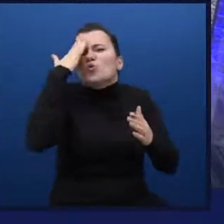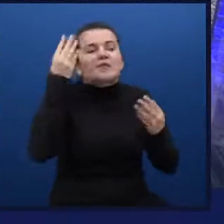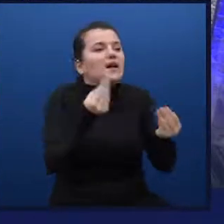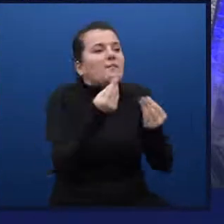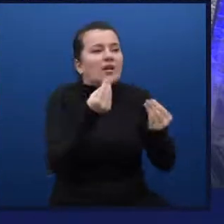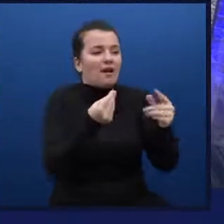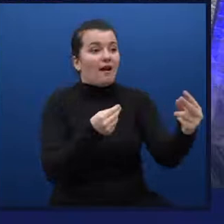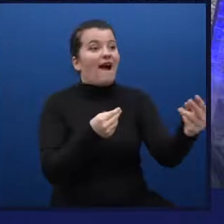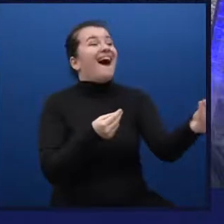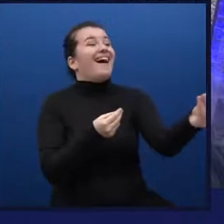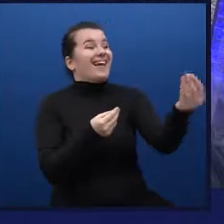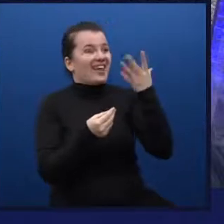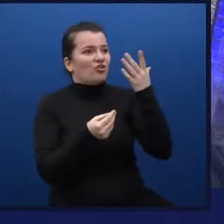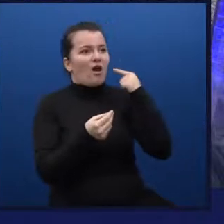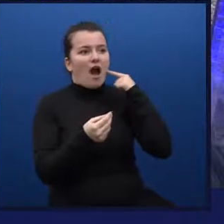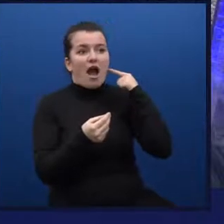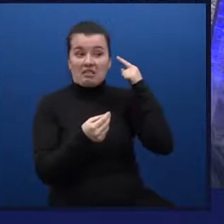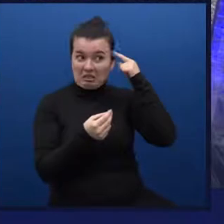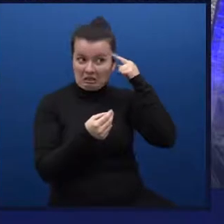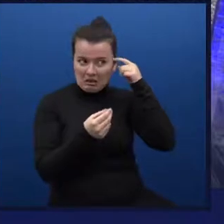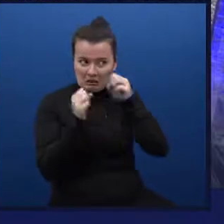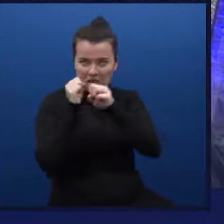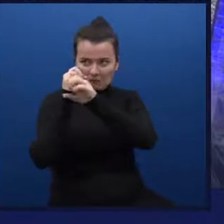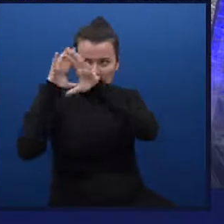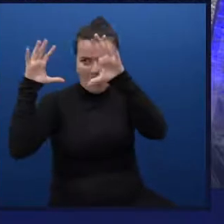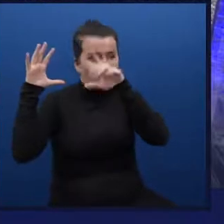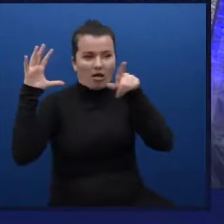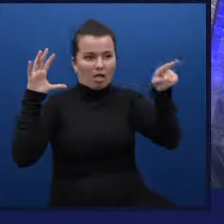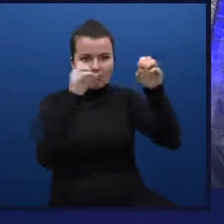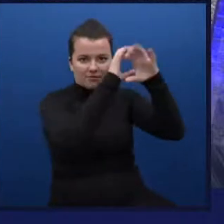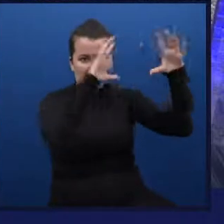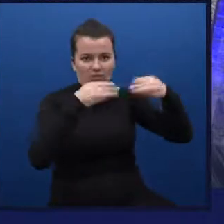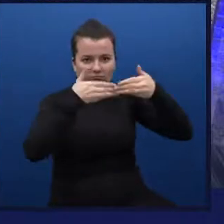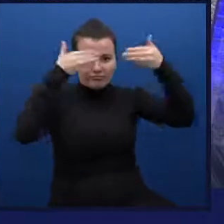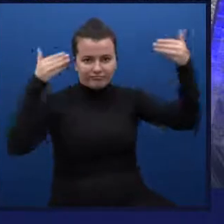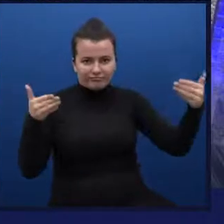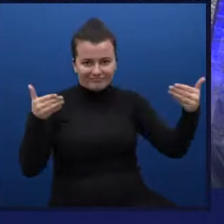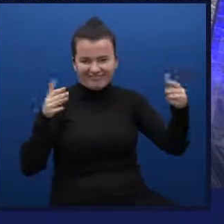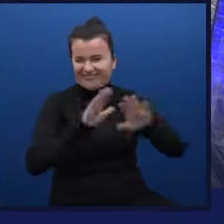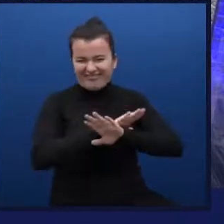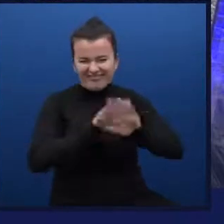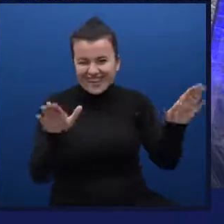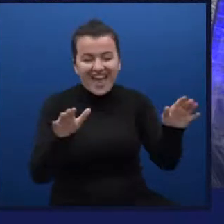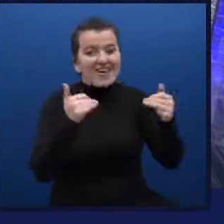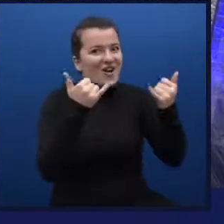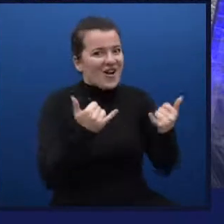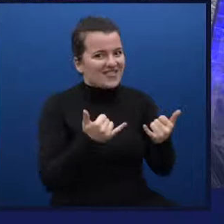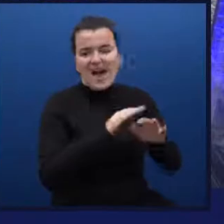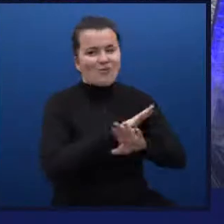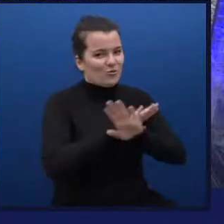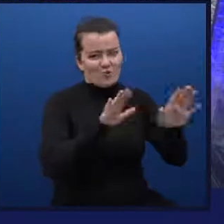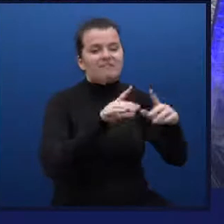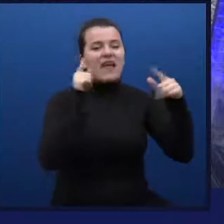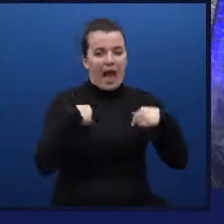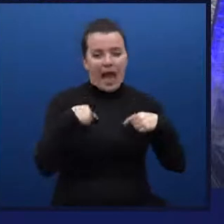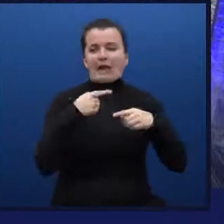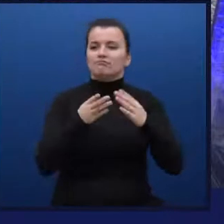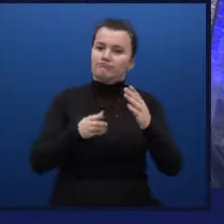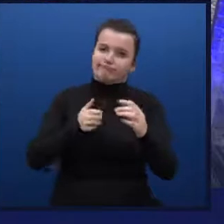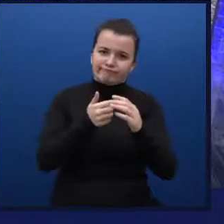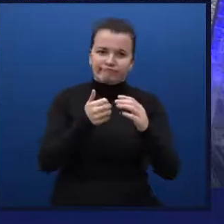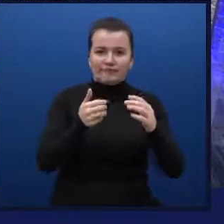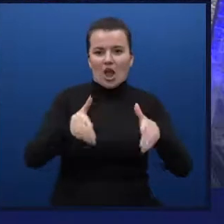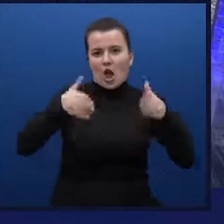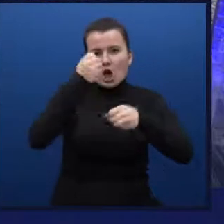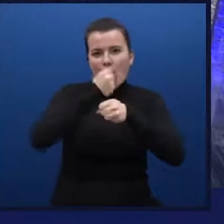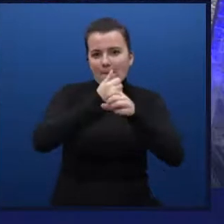got tools and technologies that really bridge that gap. And I'm trying, you know, that's what I do now, is I go talk to as many companies who will hear me to tell them, like, you